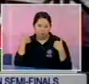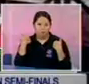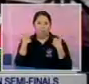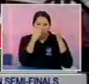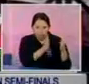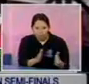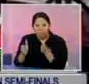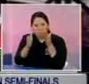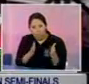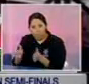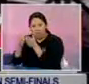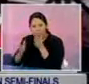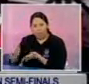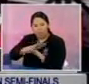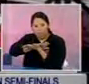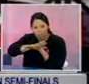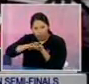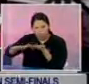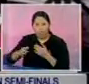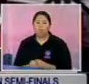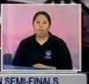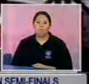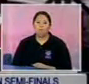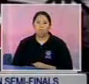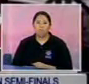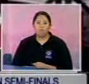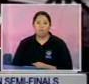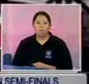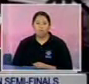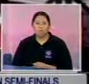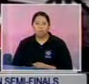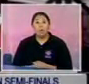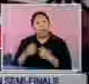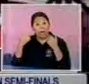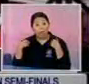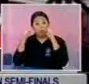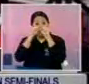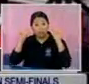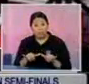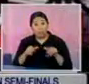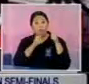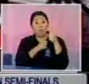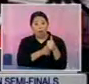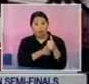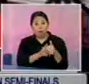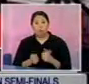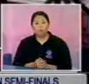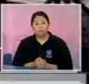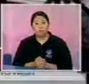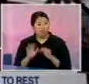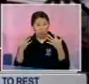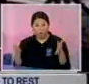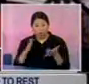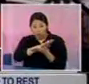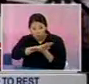trial assumes order, system. If without it, then it's